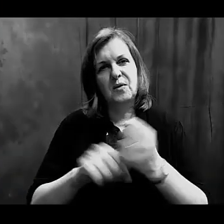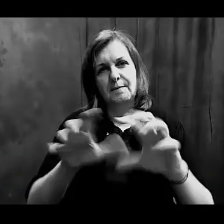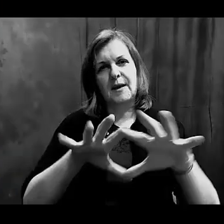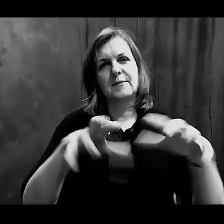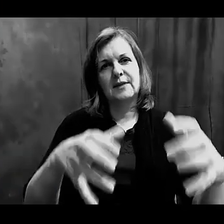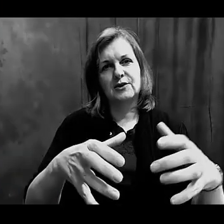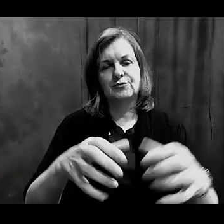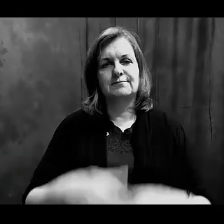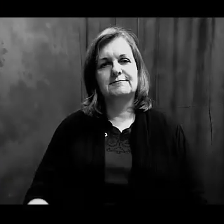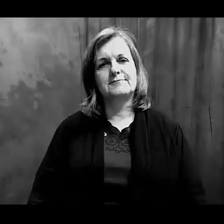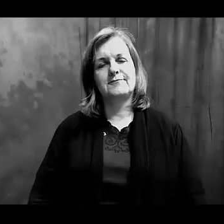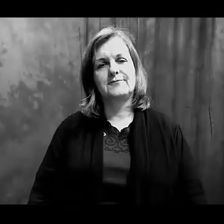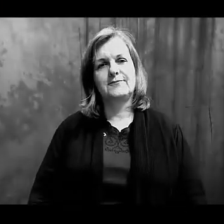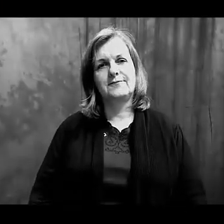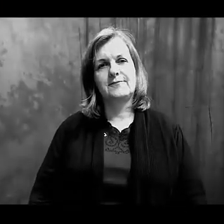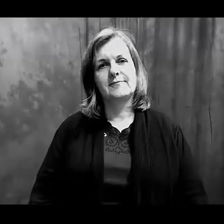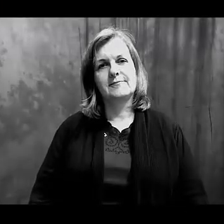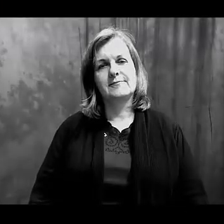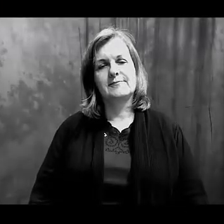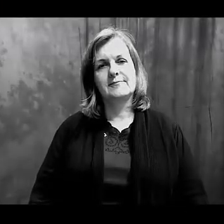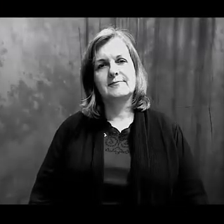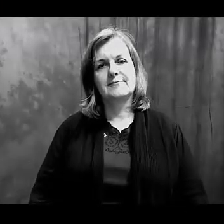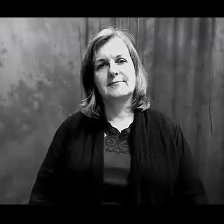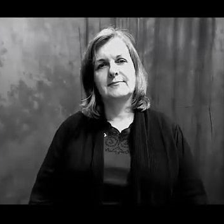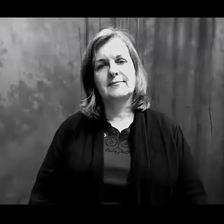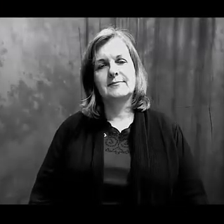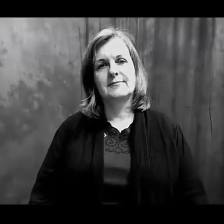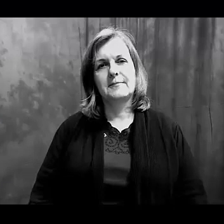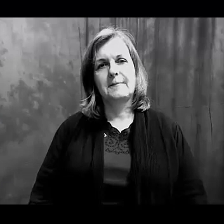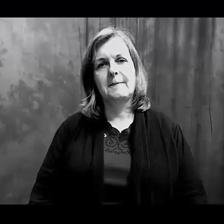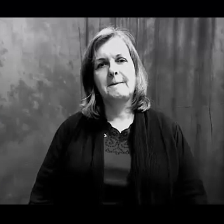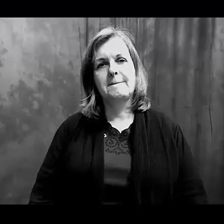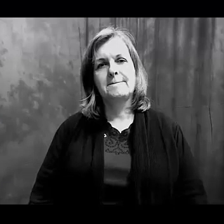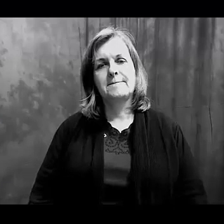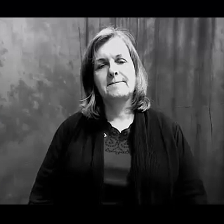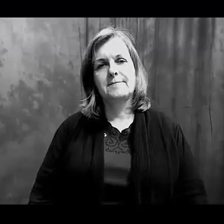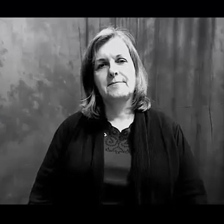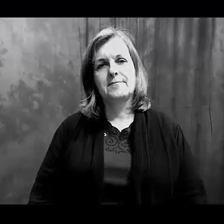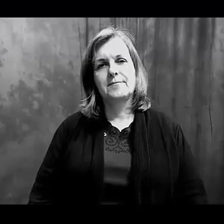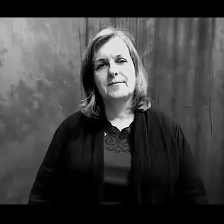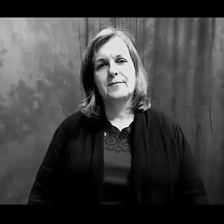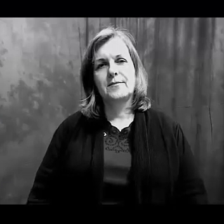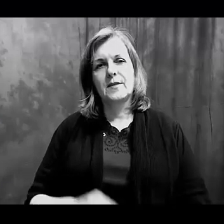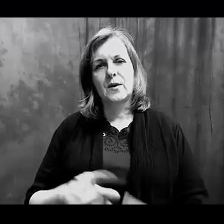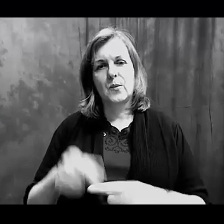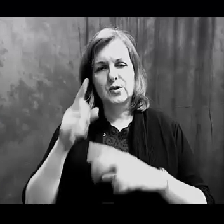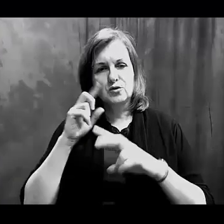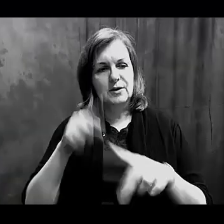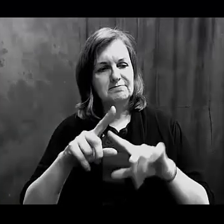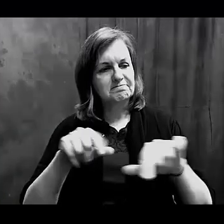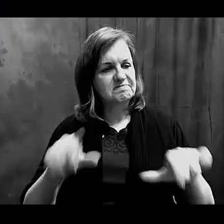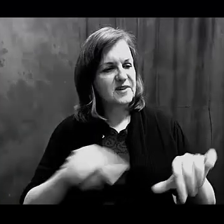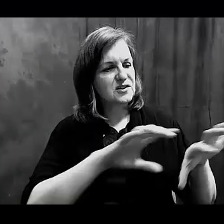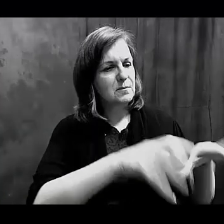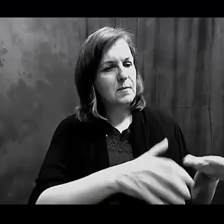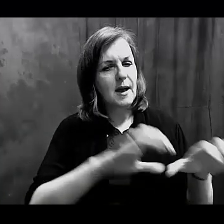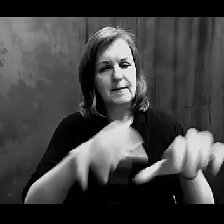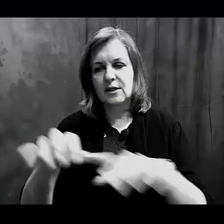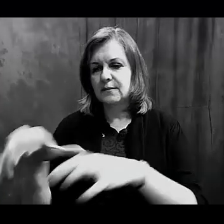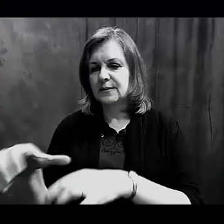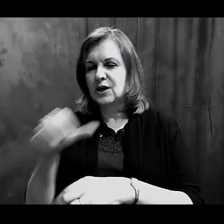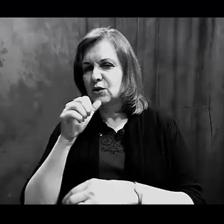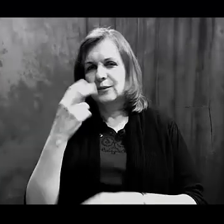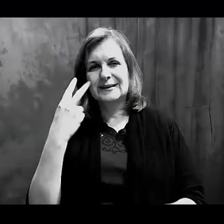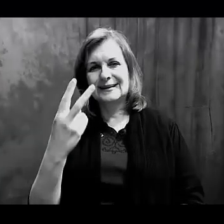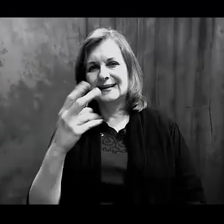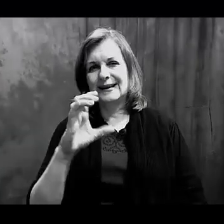is the population. Now, when we look at this in other populations, we don't